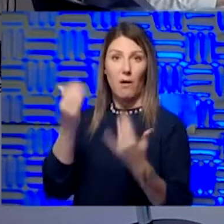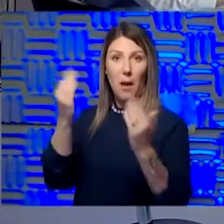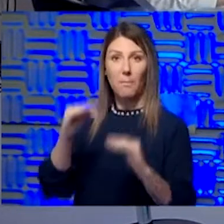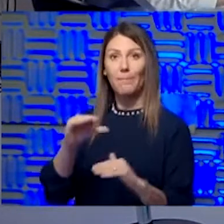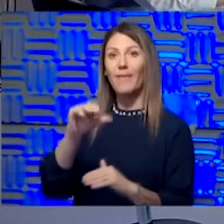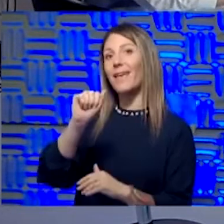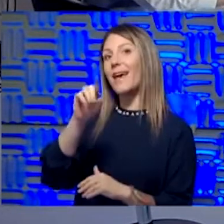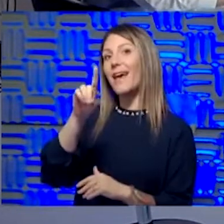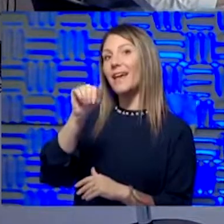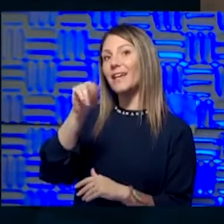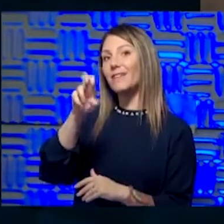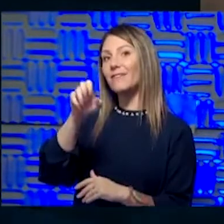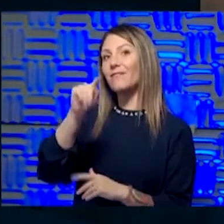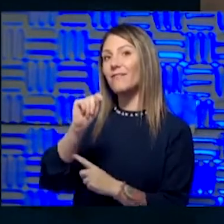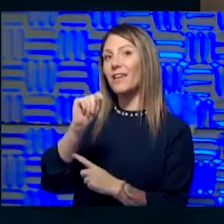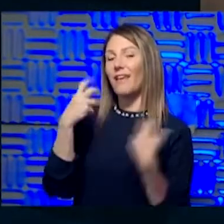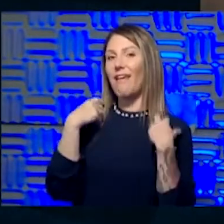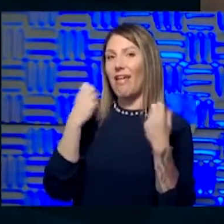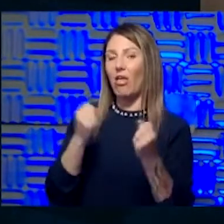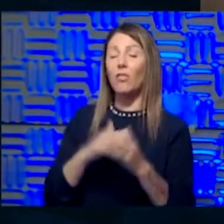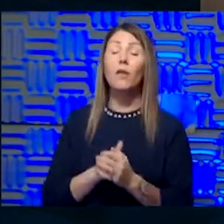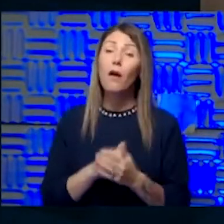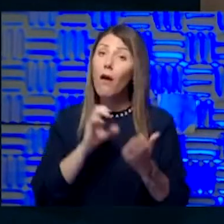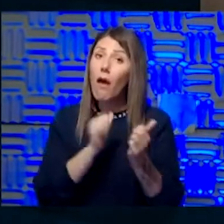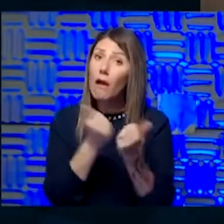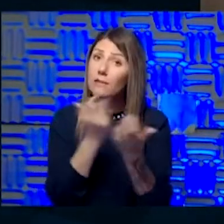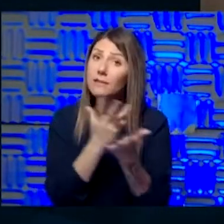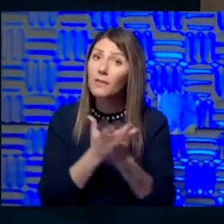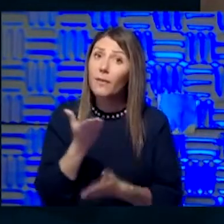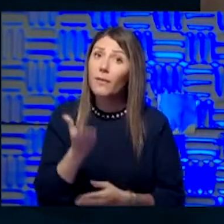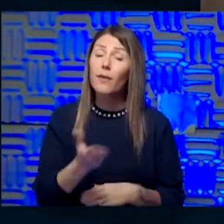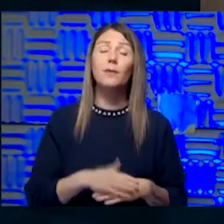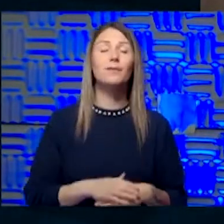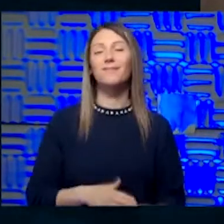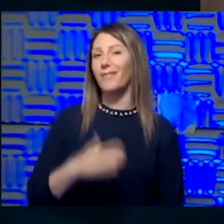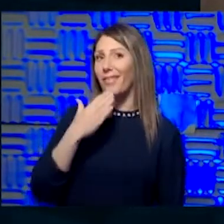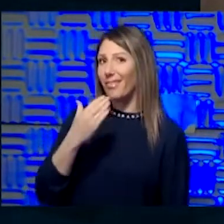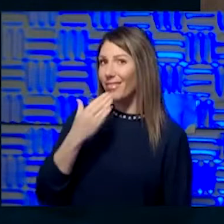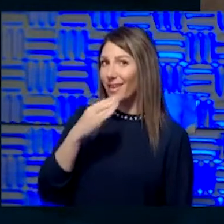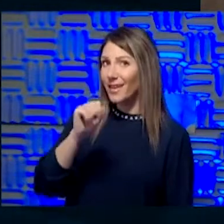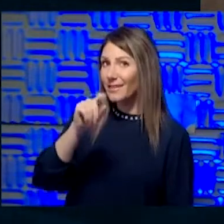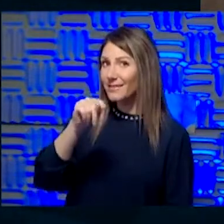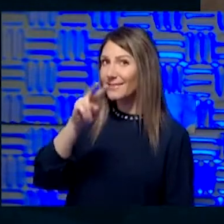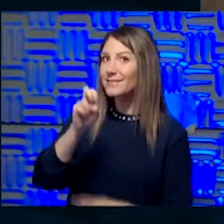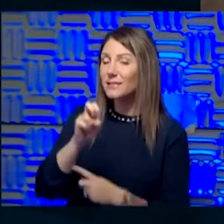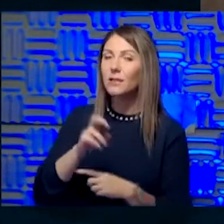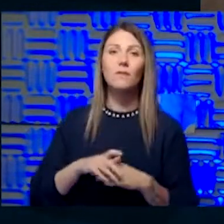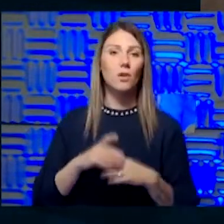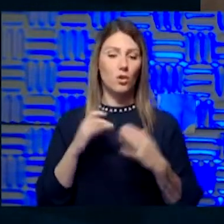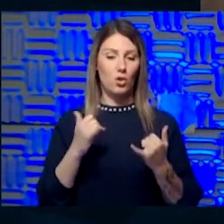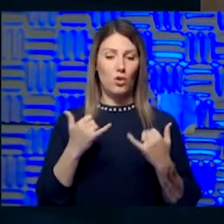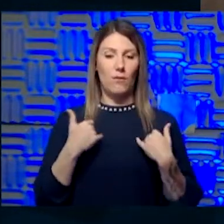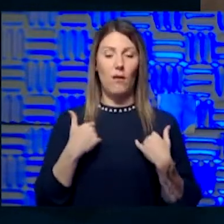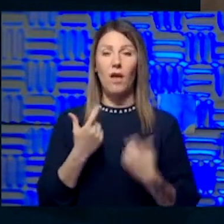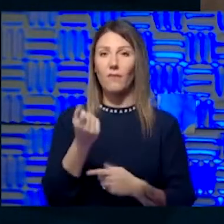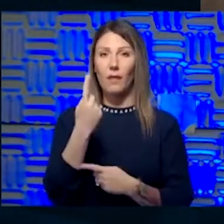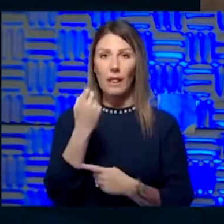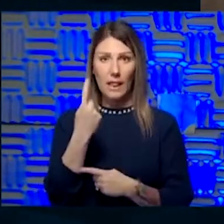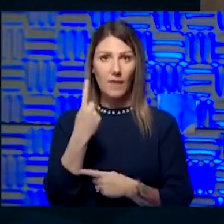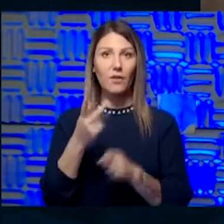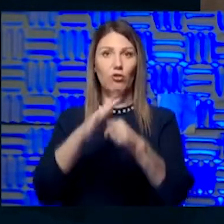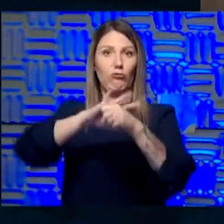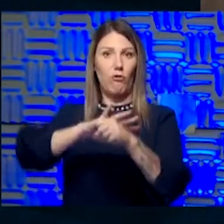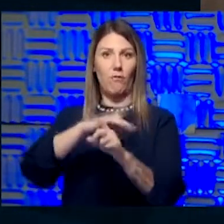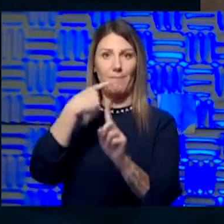are things there? Well, thanks, Steve. Currently, we have 11 COVID-positive patients. We